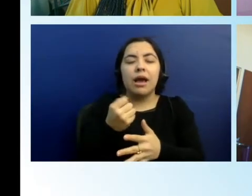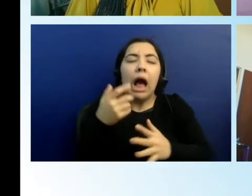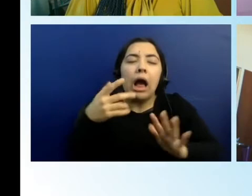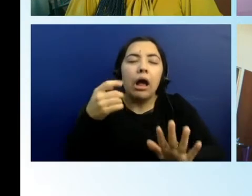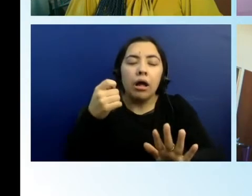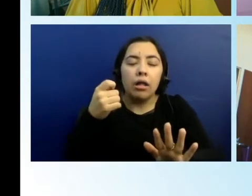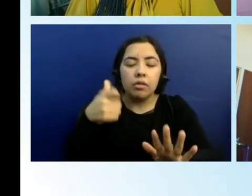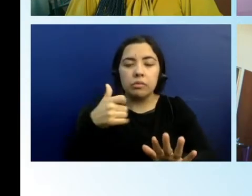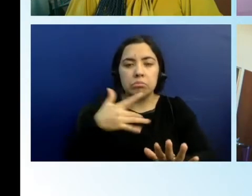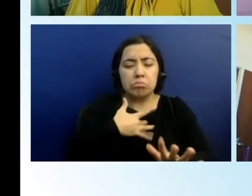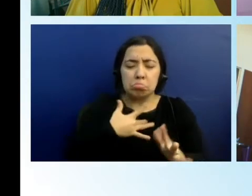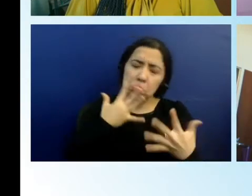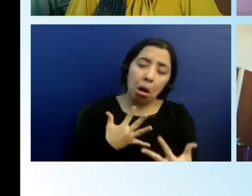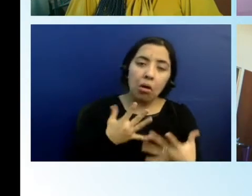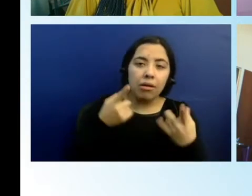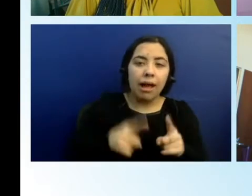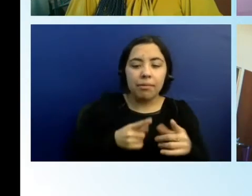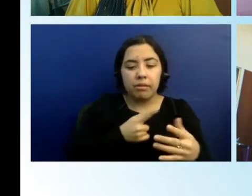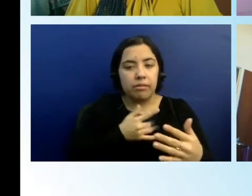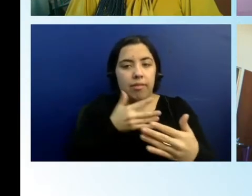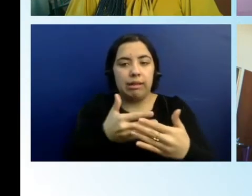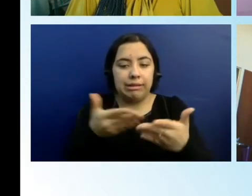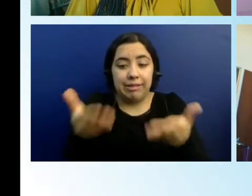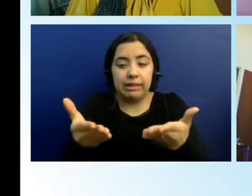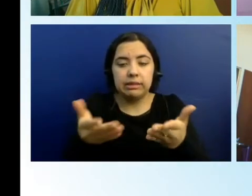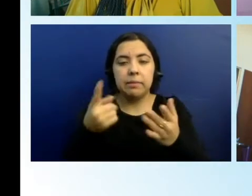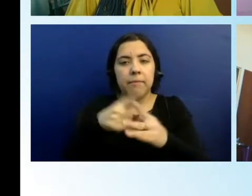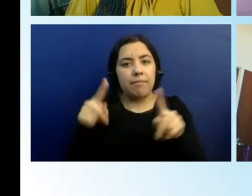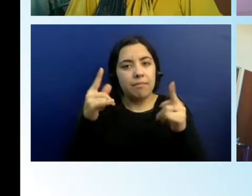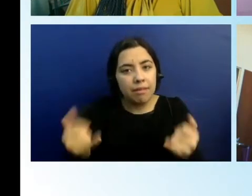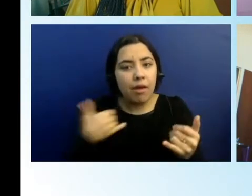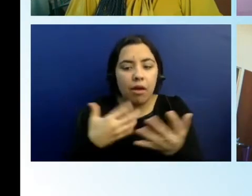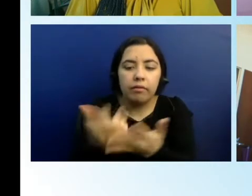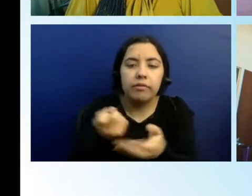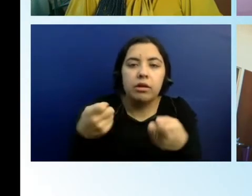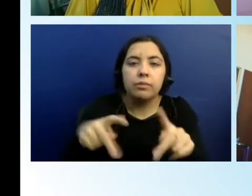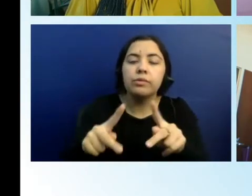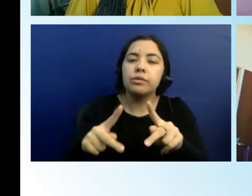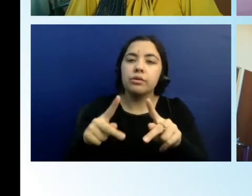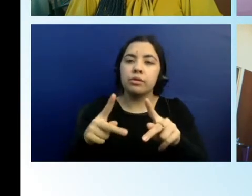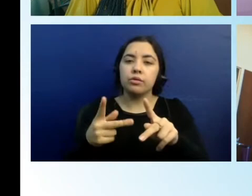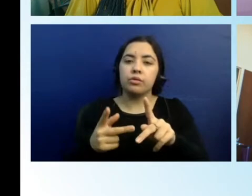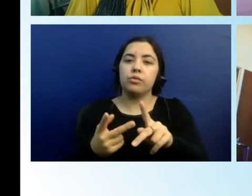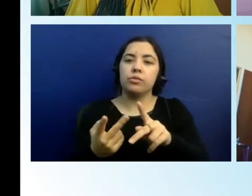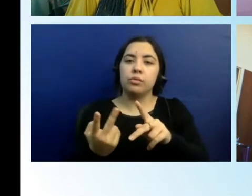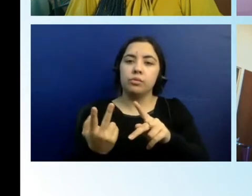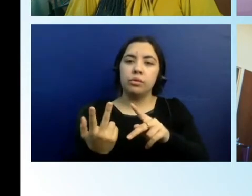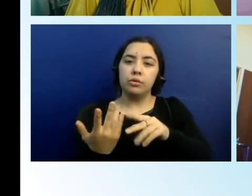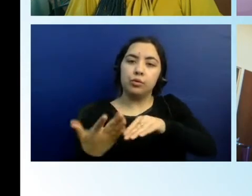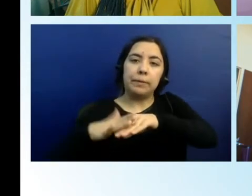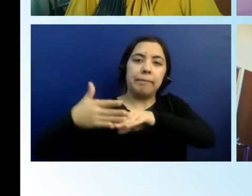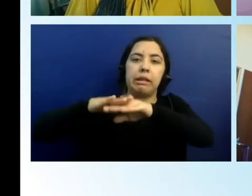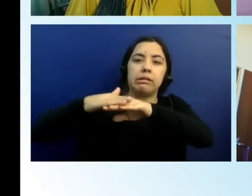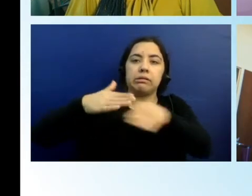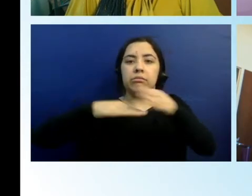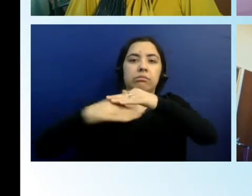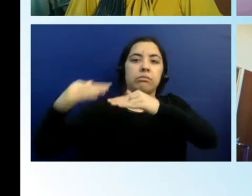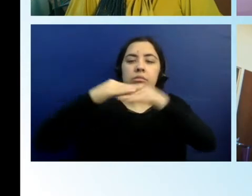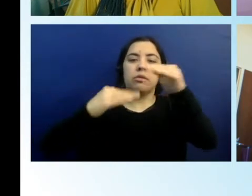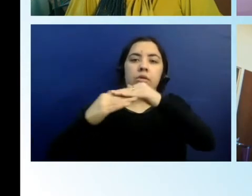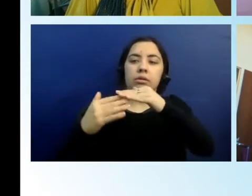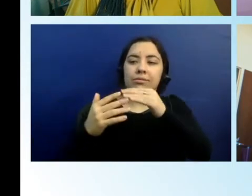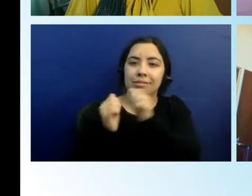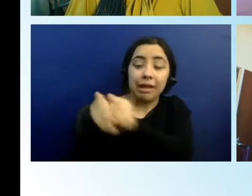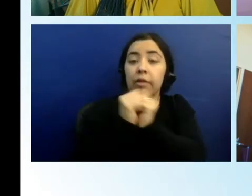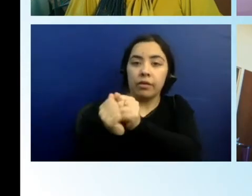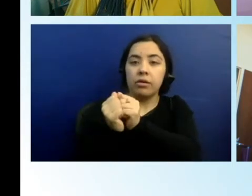led us to this, but we now have the opportunity to rebuild it together. And underneath it all, we can, you know, really see the